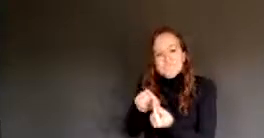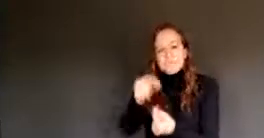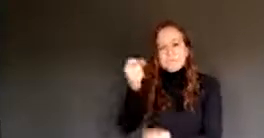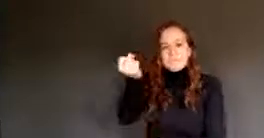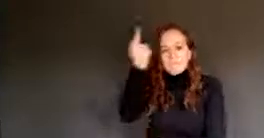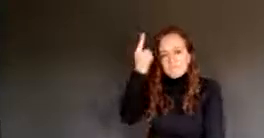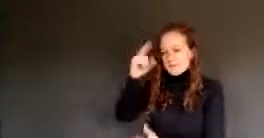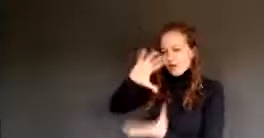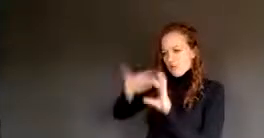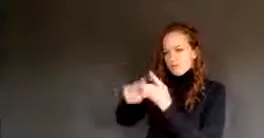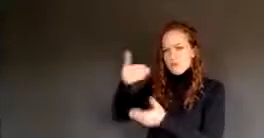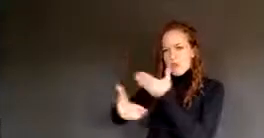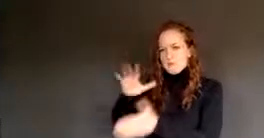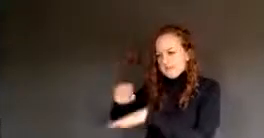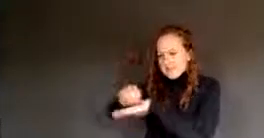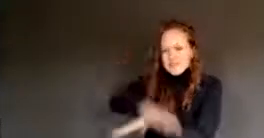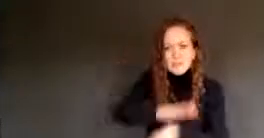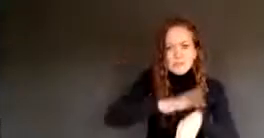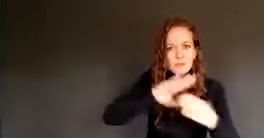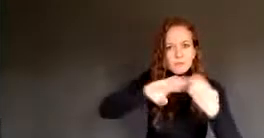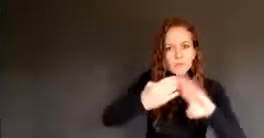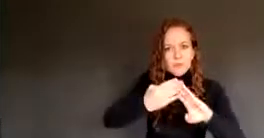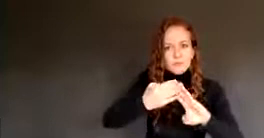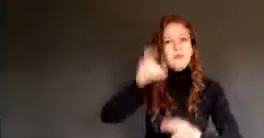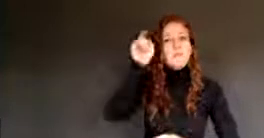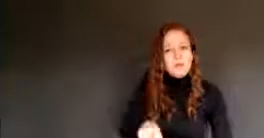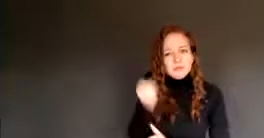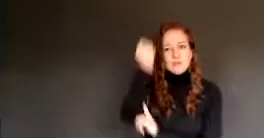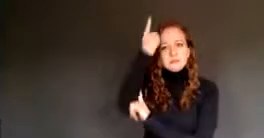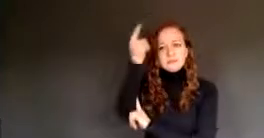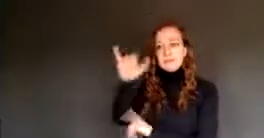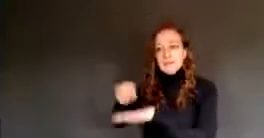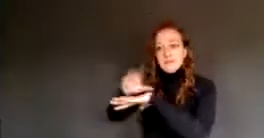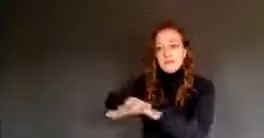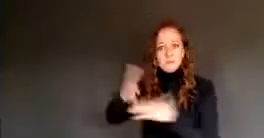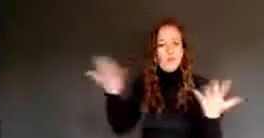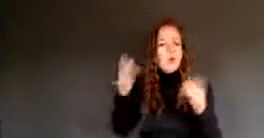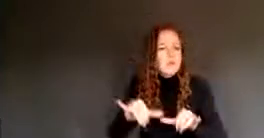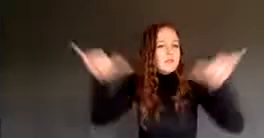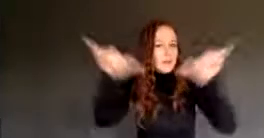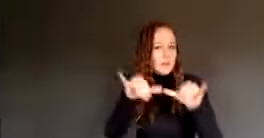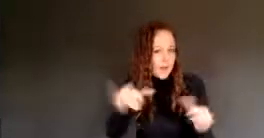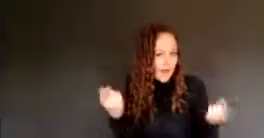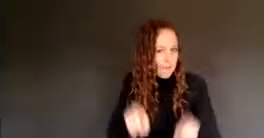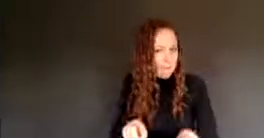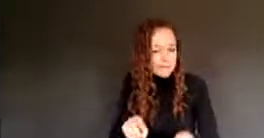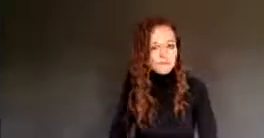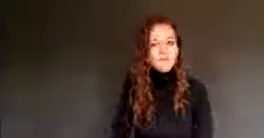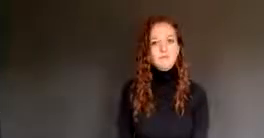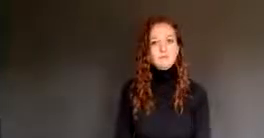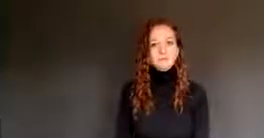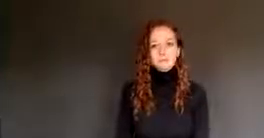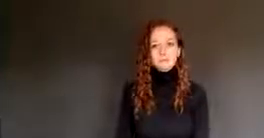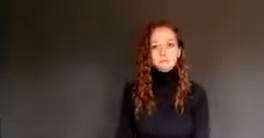our ability to precisely quantify and understand the effects of a given ecological process on biodiversity really